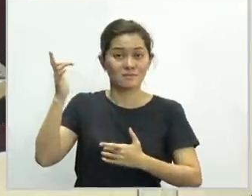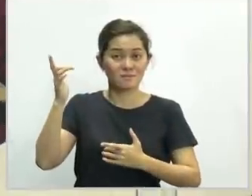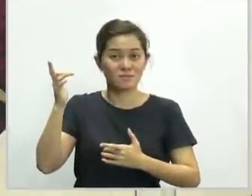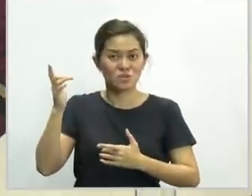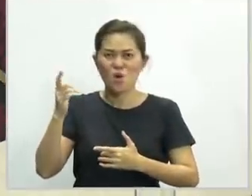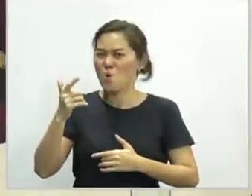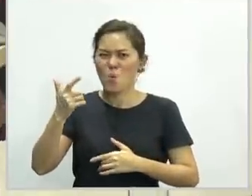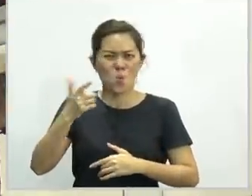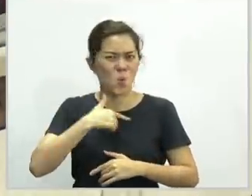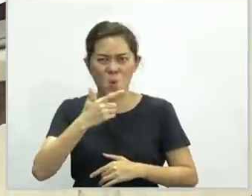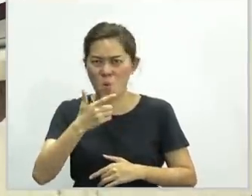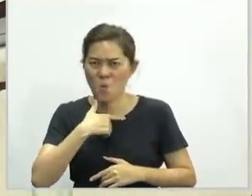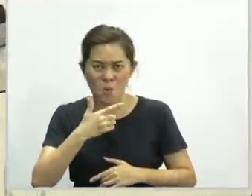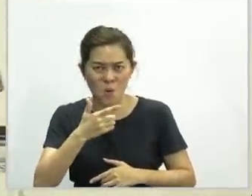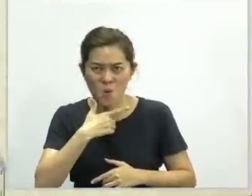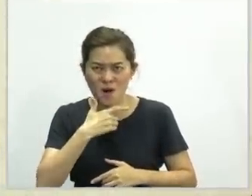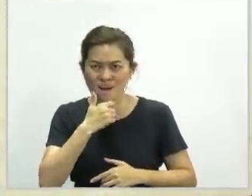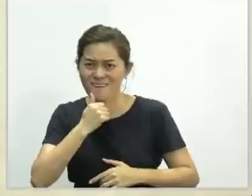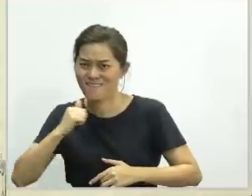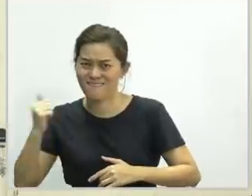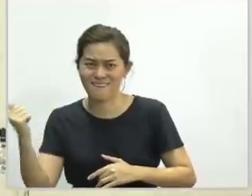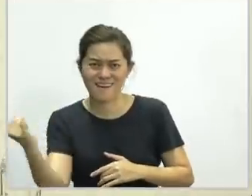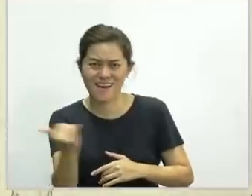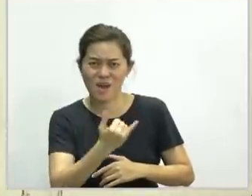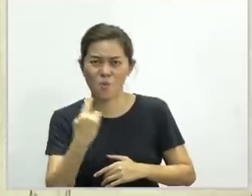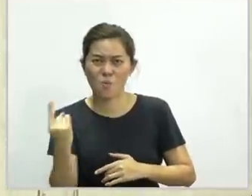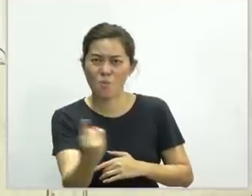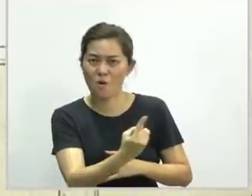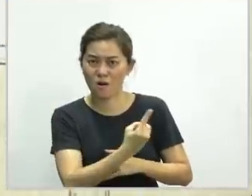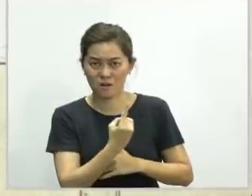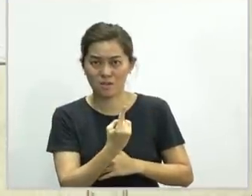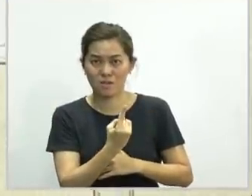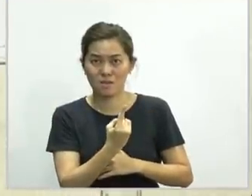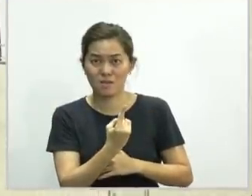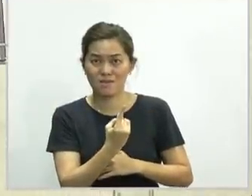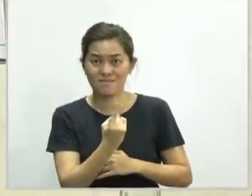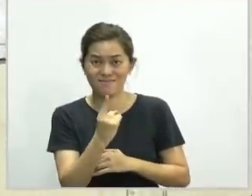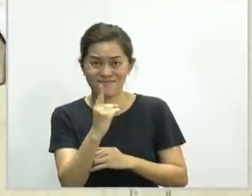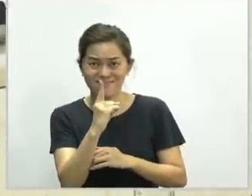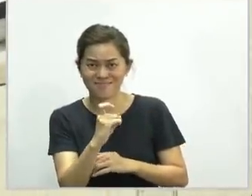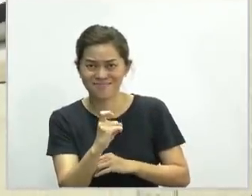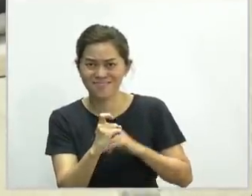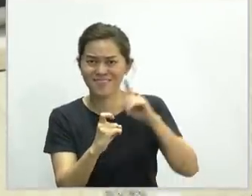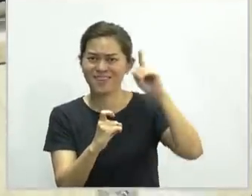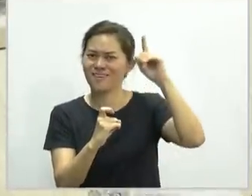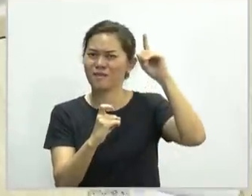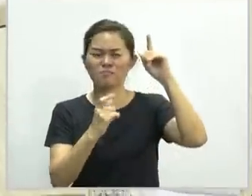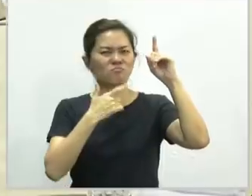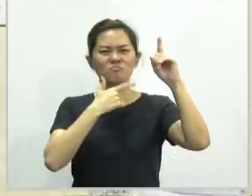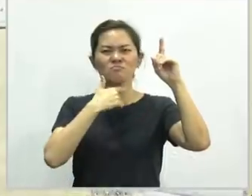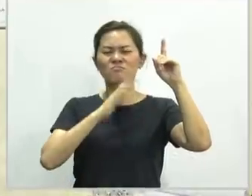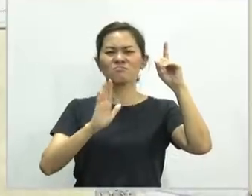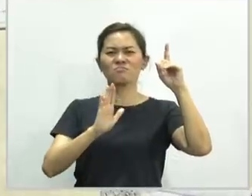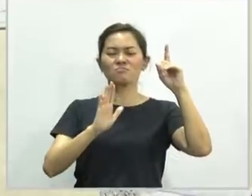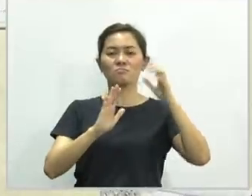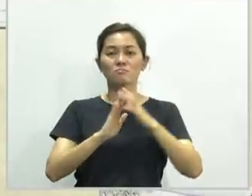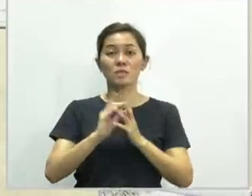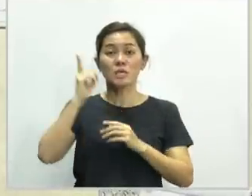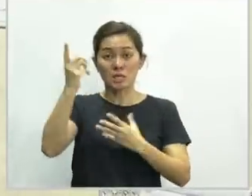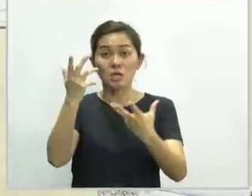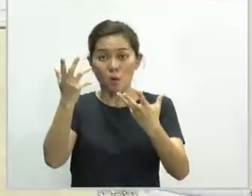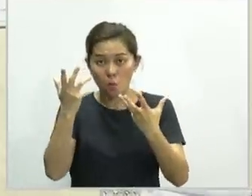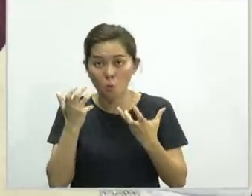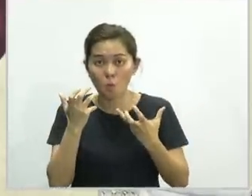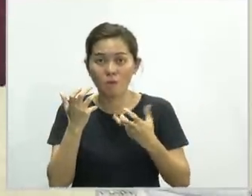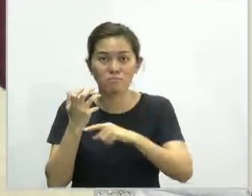not want any one of us to perish, but he wants us